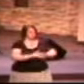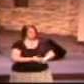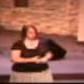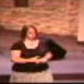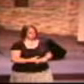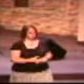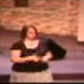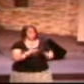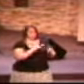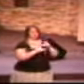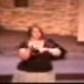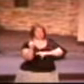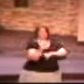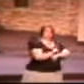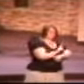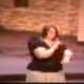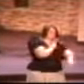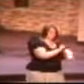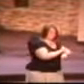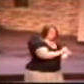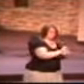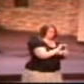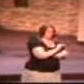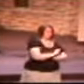and Jesus came and confirmed it